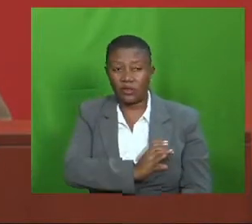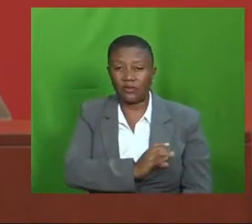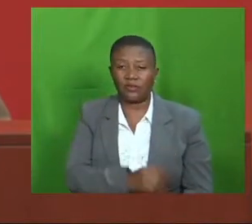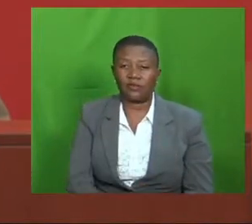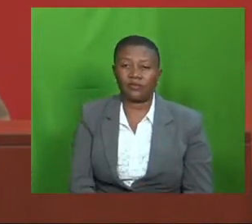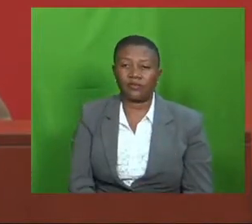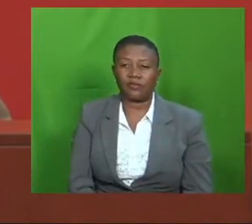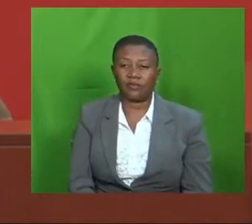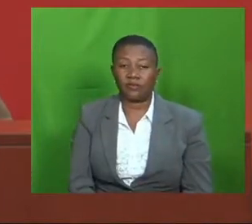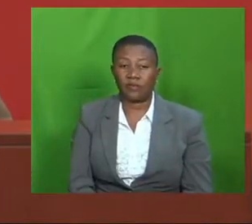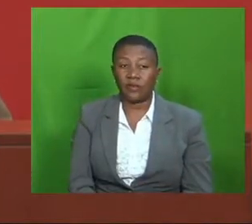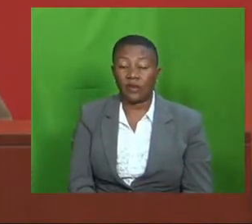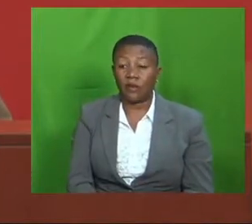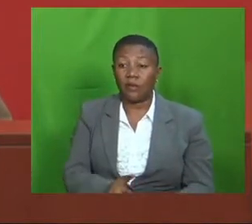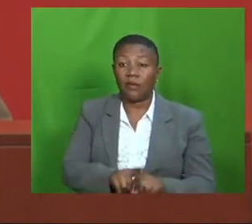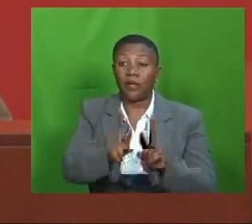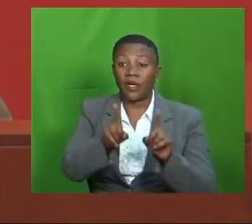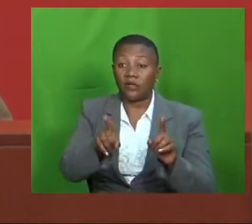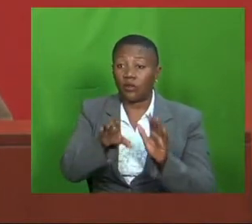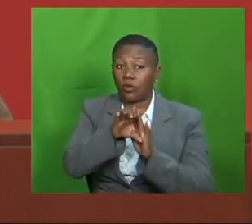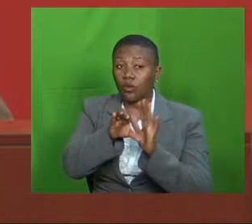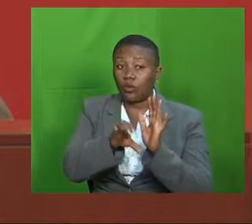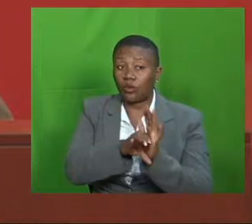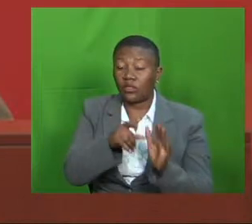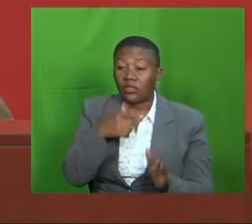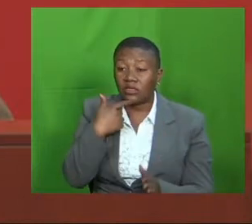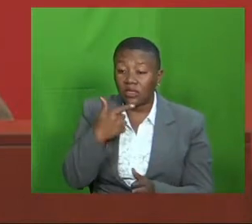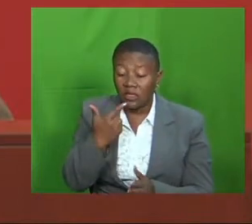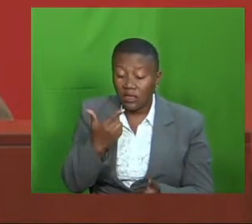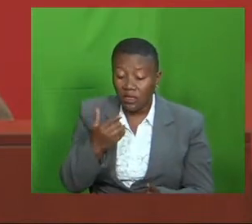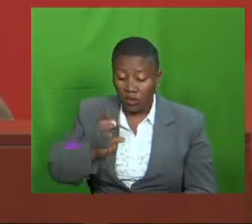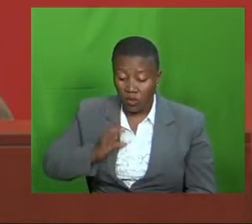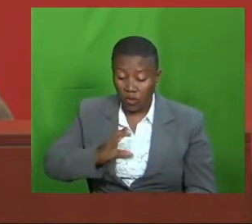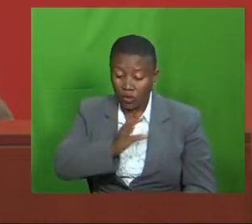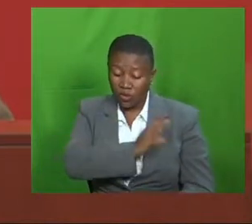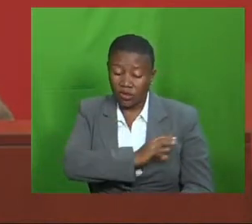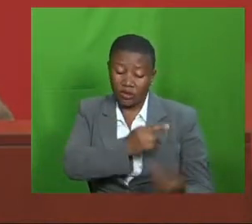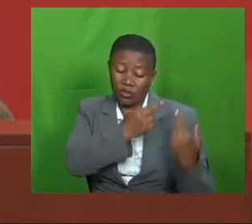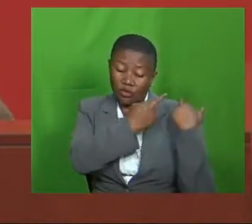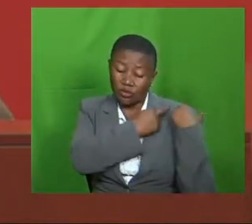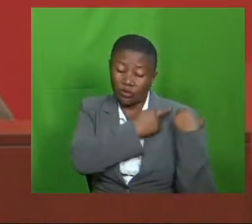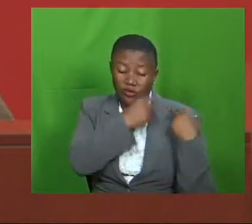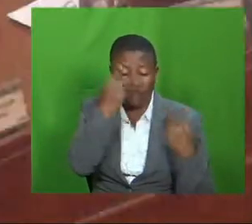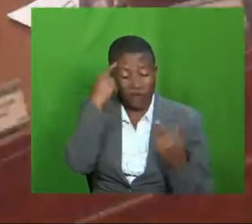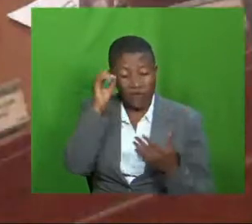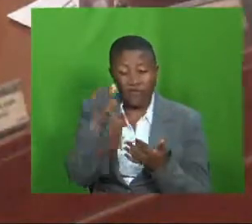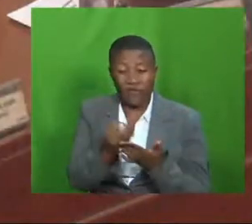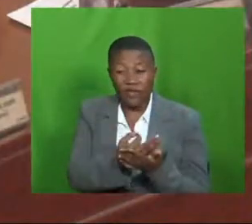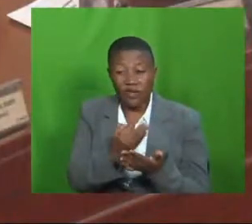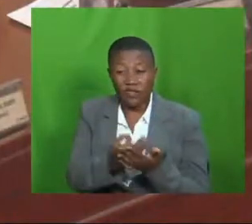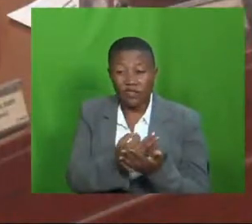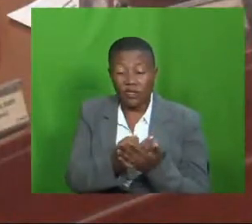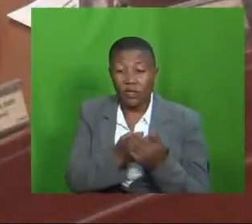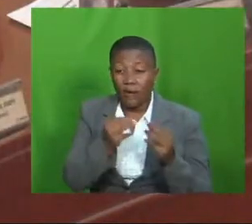fact, the Constitution says the committee in charge of financial matters.